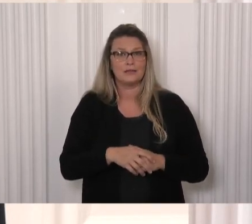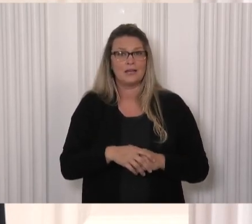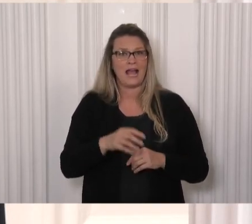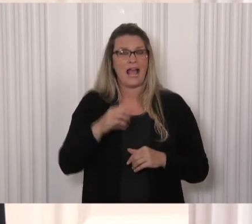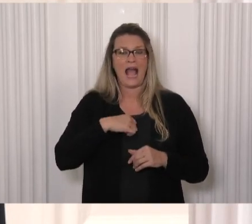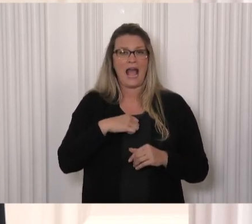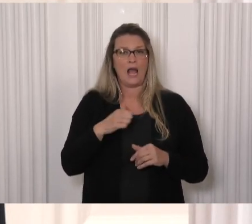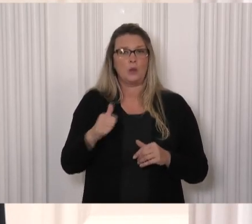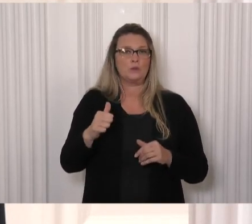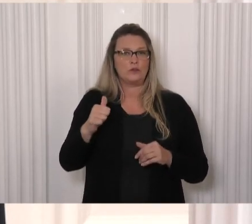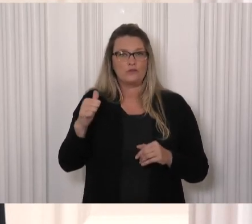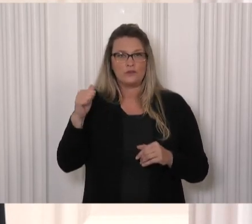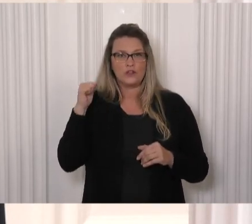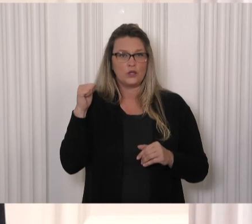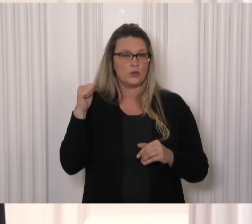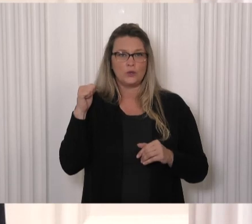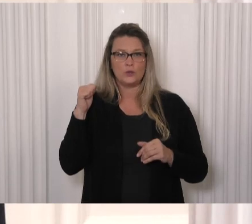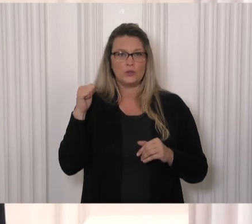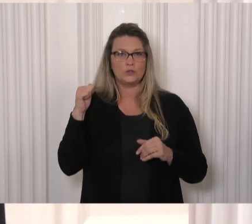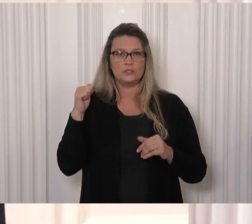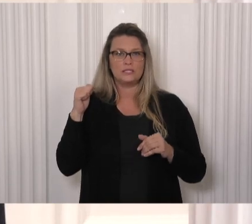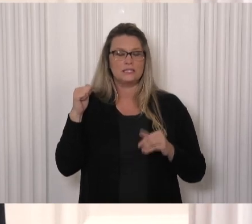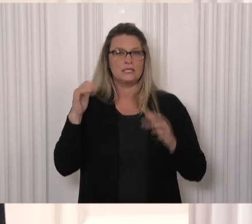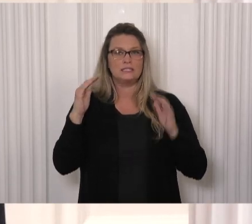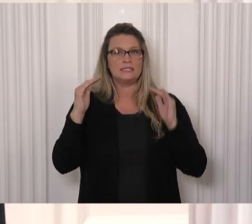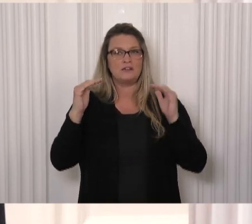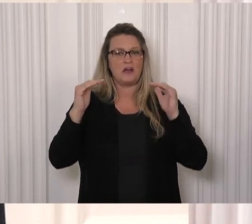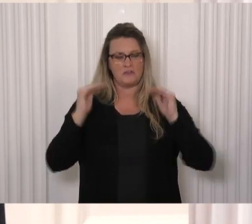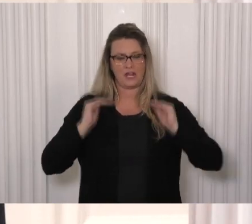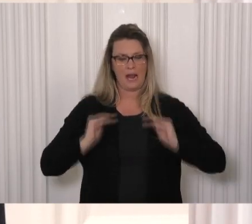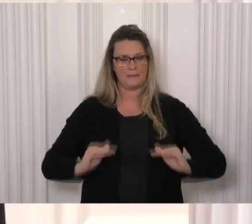stoop down to the idea of